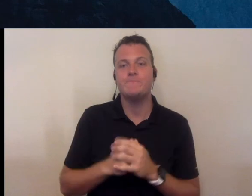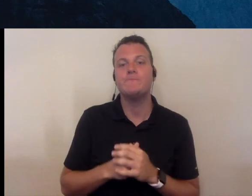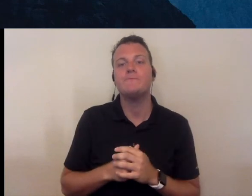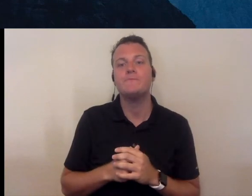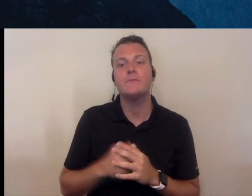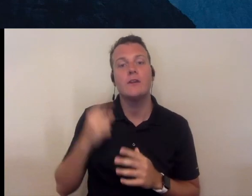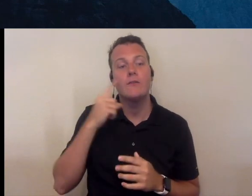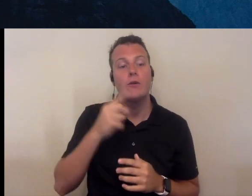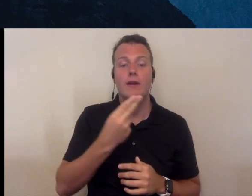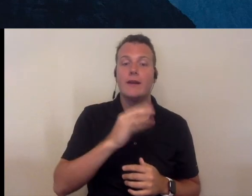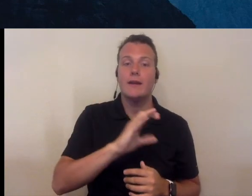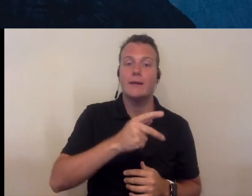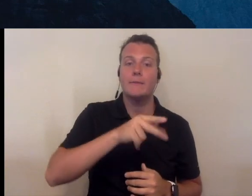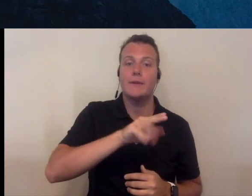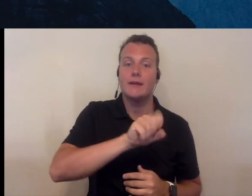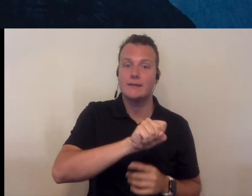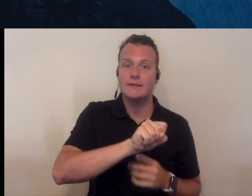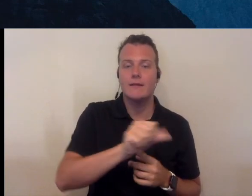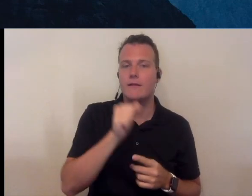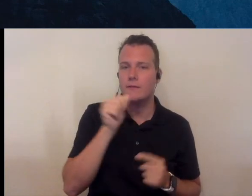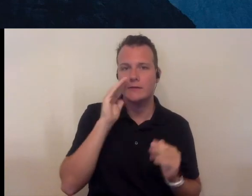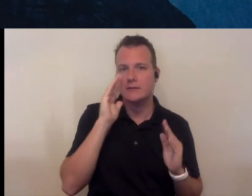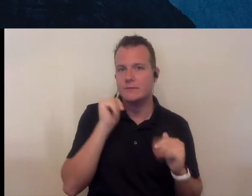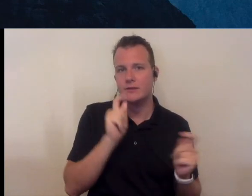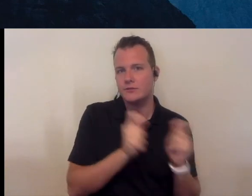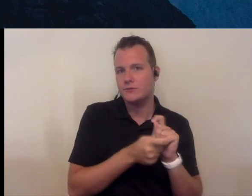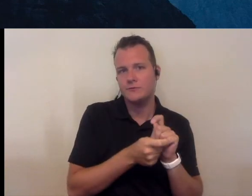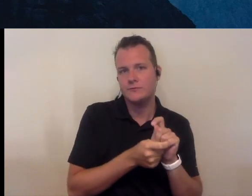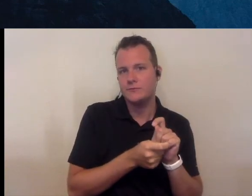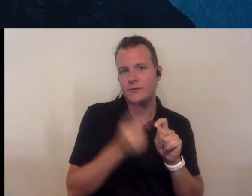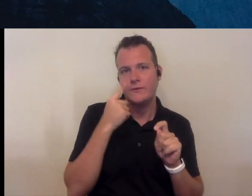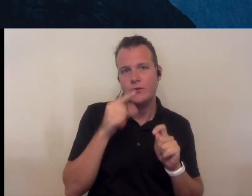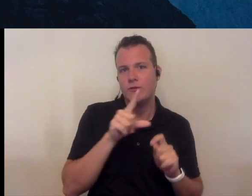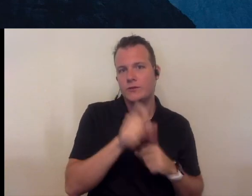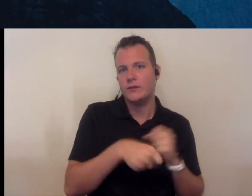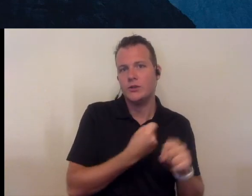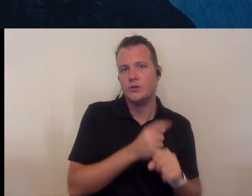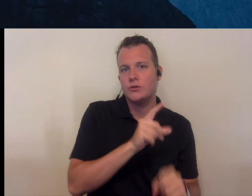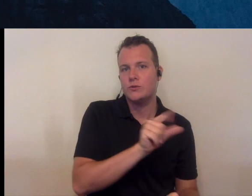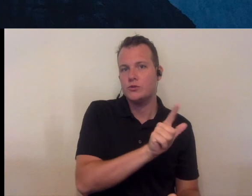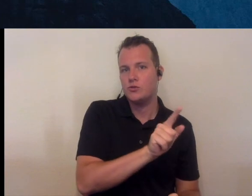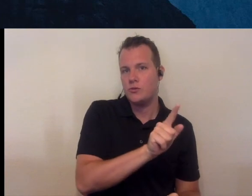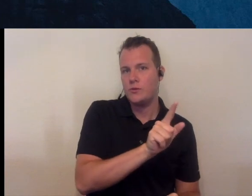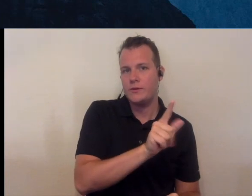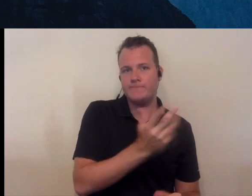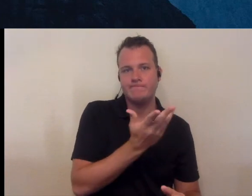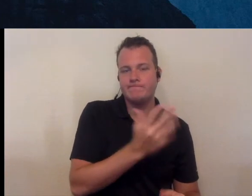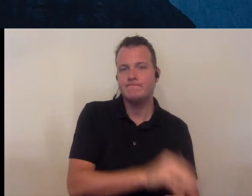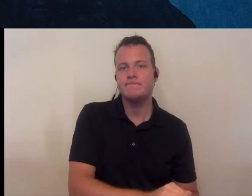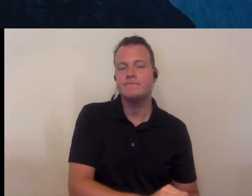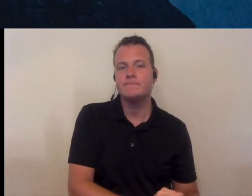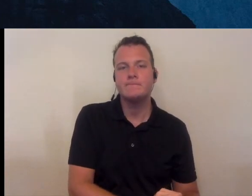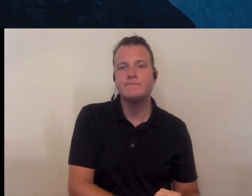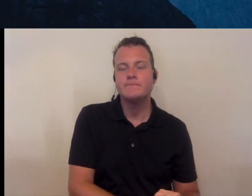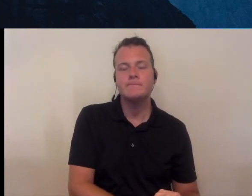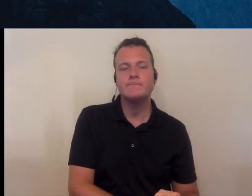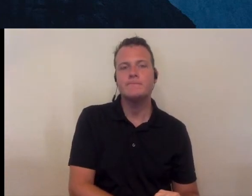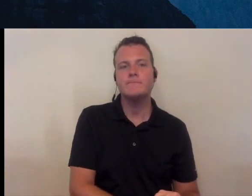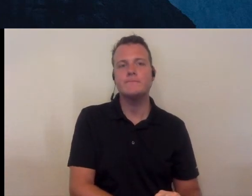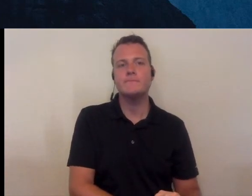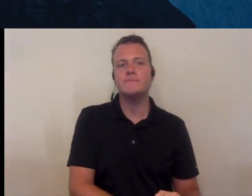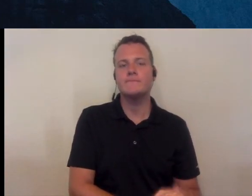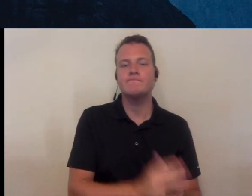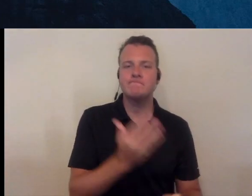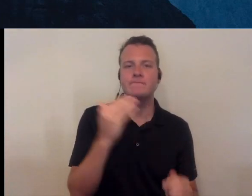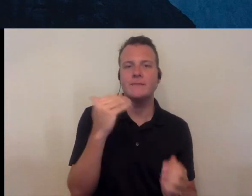that. As far as the HCPCS code, I don't expect any changes for 2021 with those at